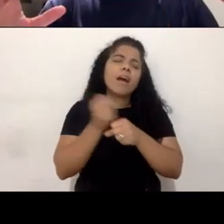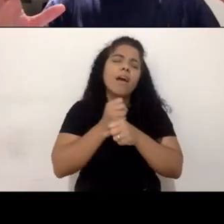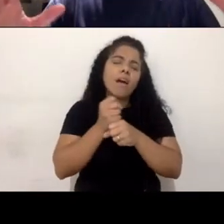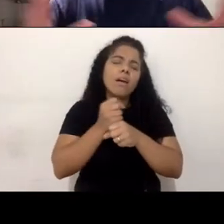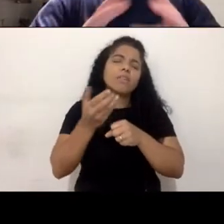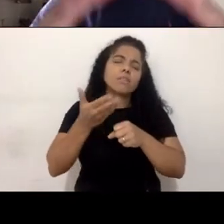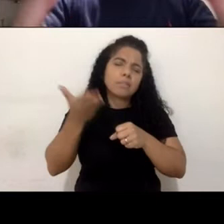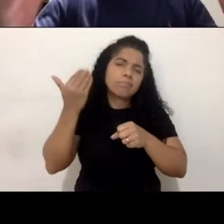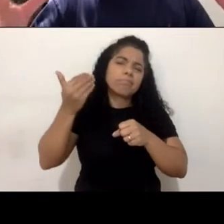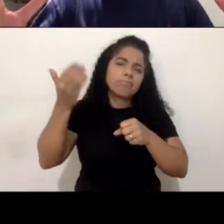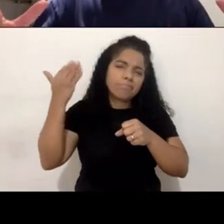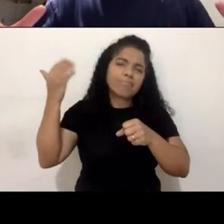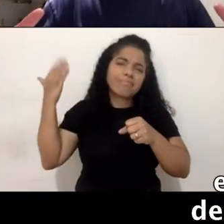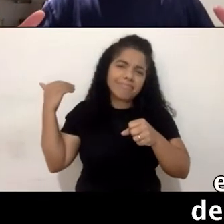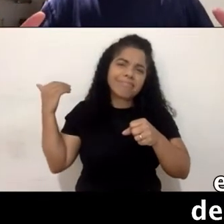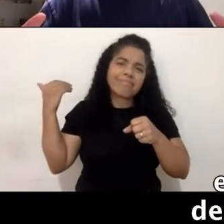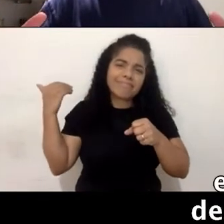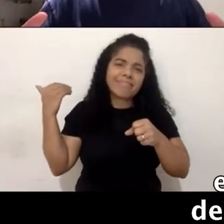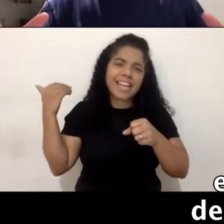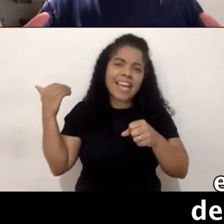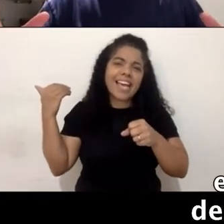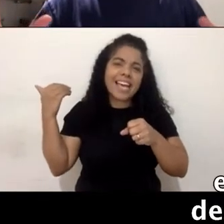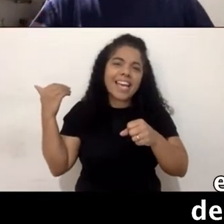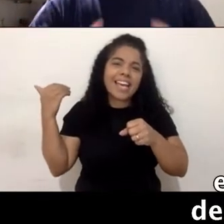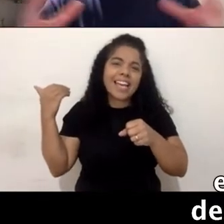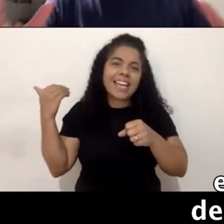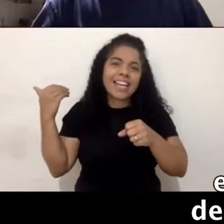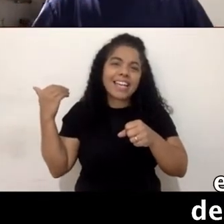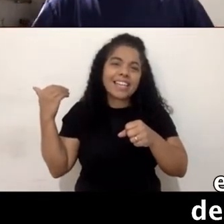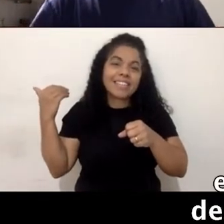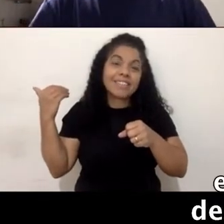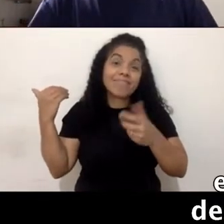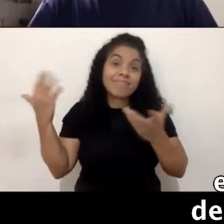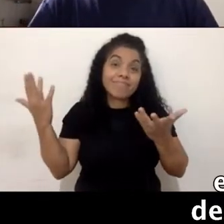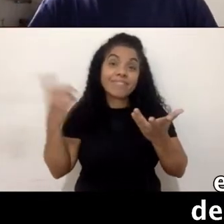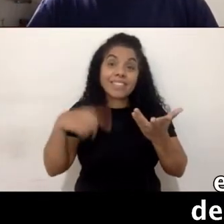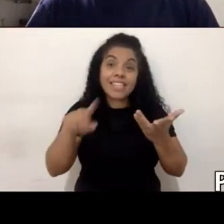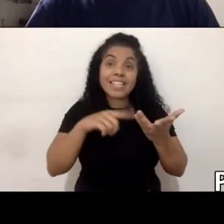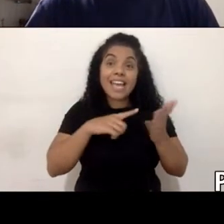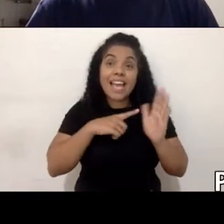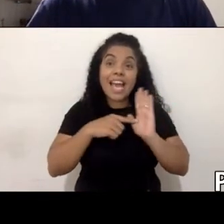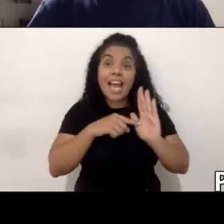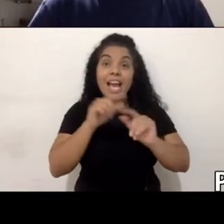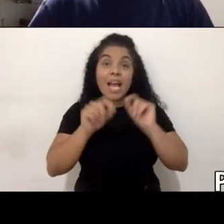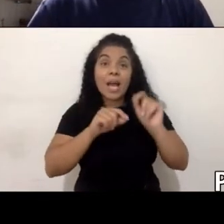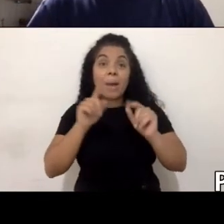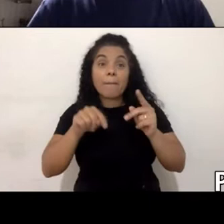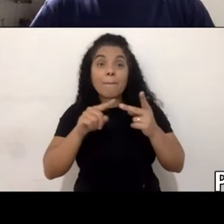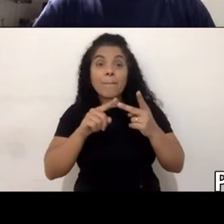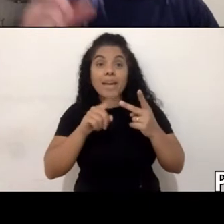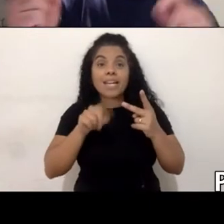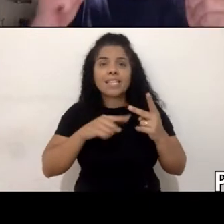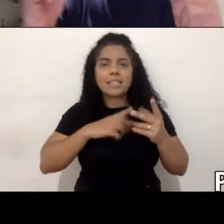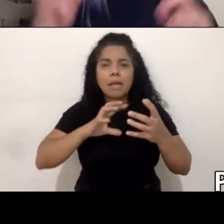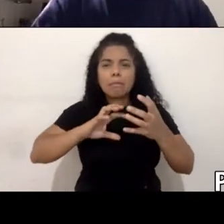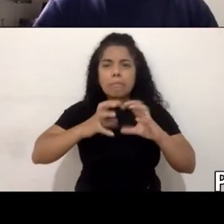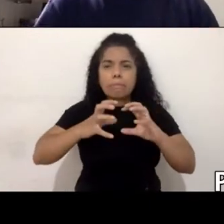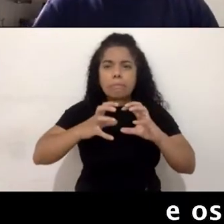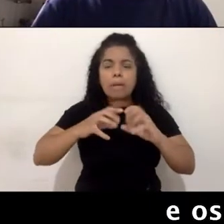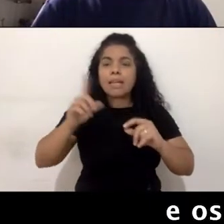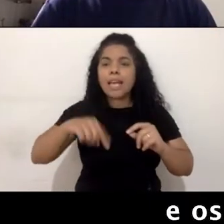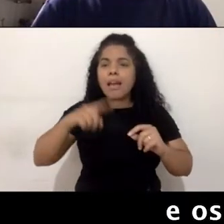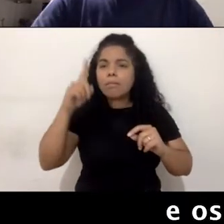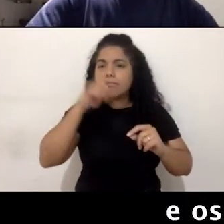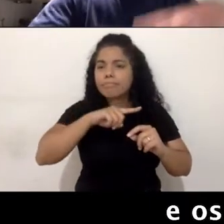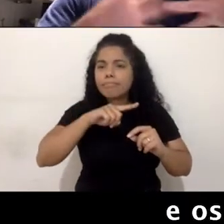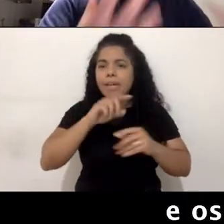one of these bugs came out, and that was announced security flaw in the SSL software. It might have been Heartbleed, I can't remember. It's one of those ones that had a name